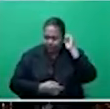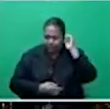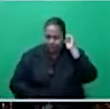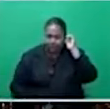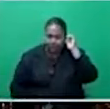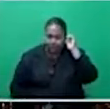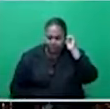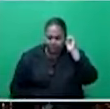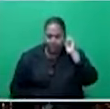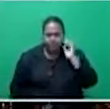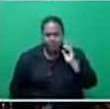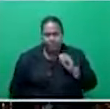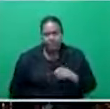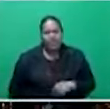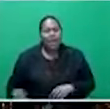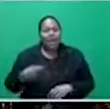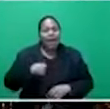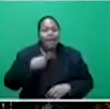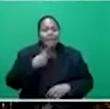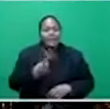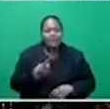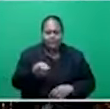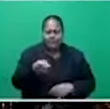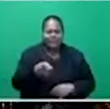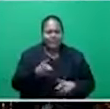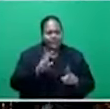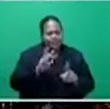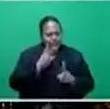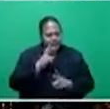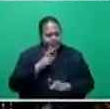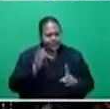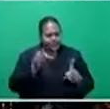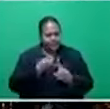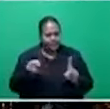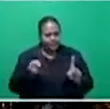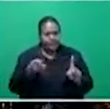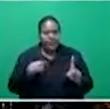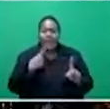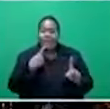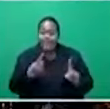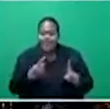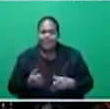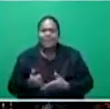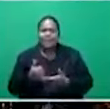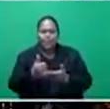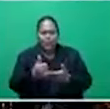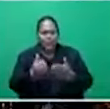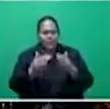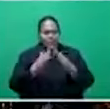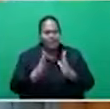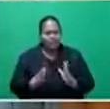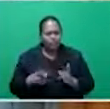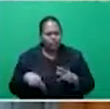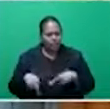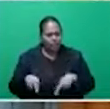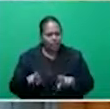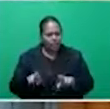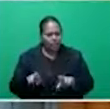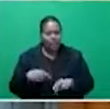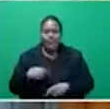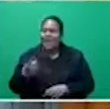I mentioned supporting is misleading. I said supporting infrastructure. I mentioned it. I said the